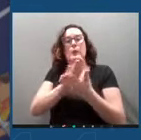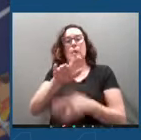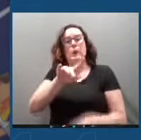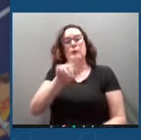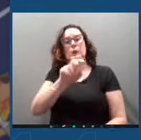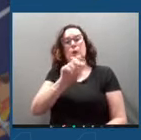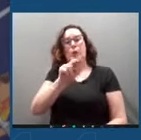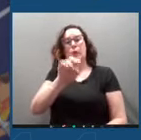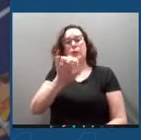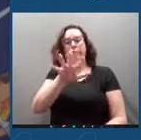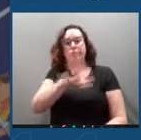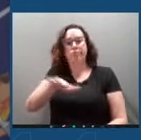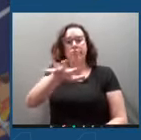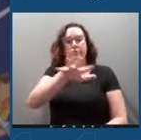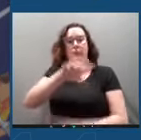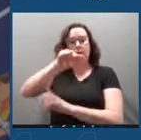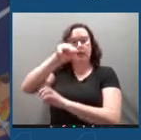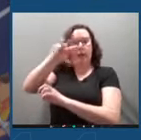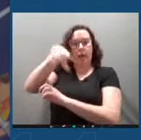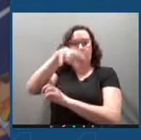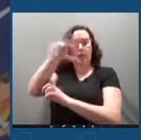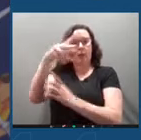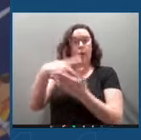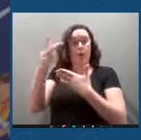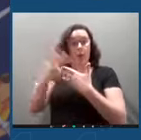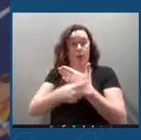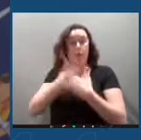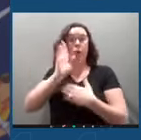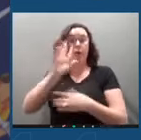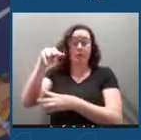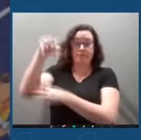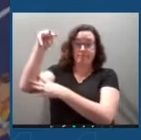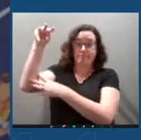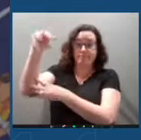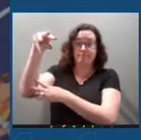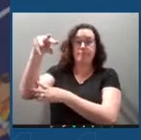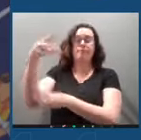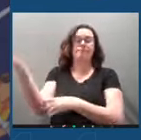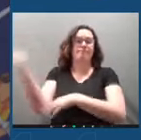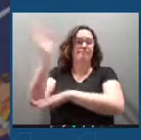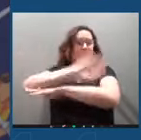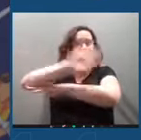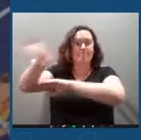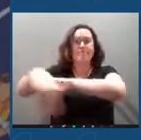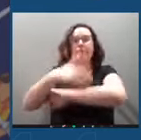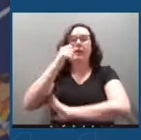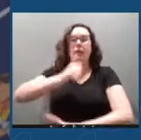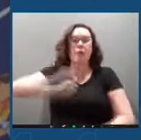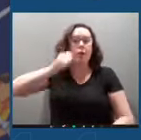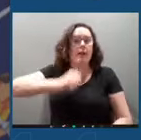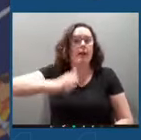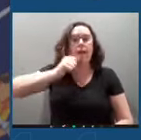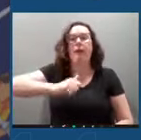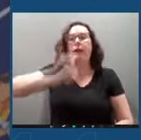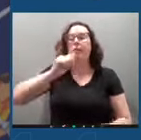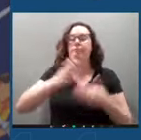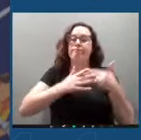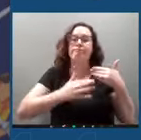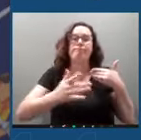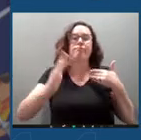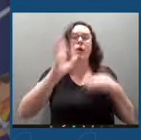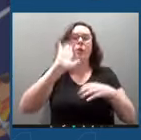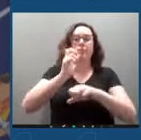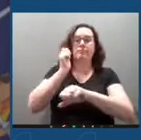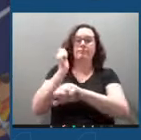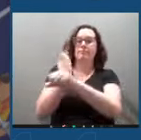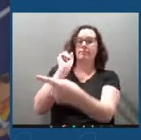day, every day, 24 hours, 365 days a year, and this law will be in effect till 2025.